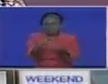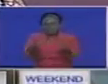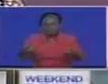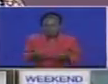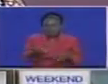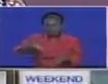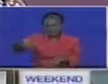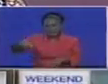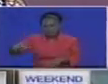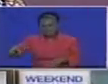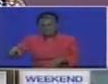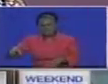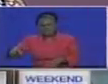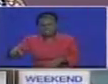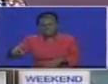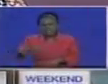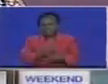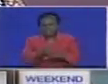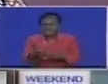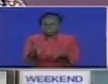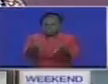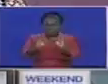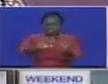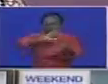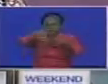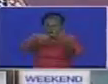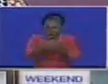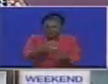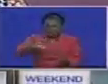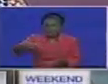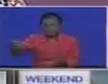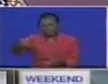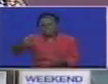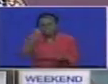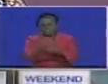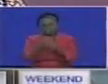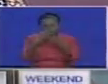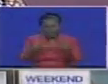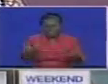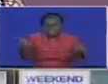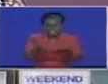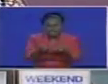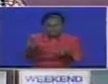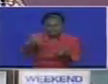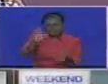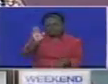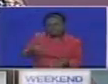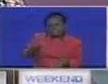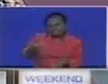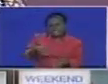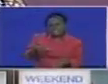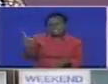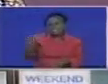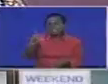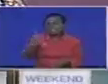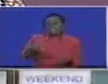to county. We have branch officials in all these counties and all these areas. And then we also have even done the women league elections. We have done